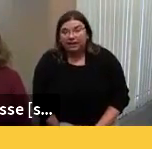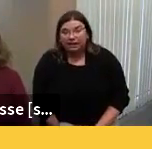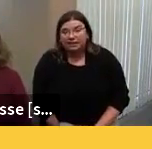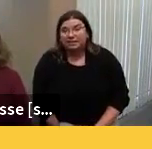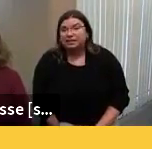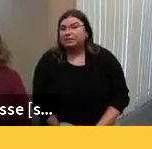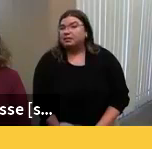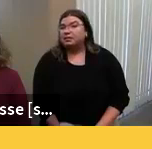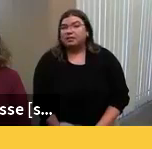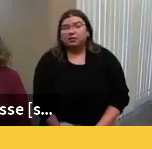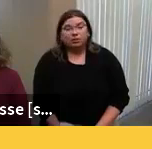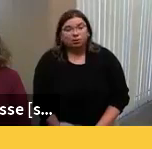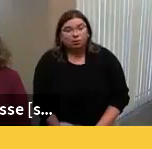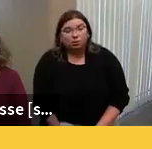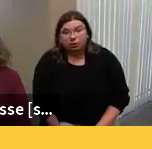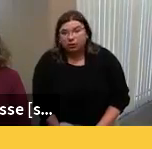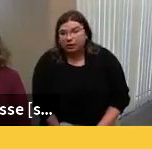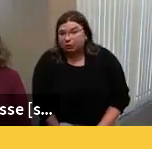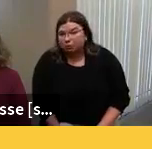And that is